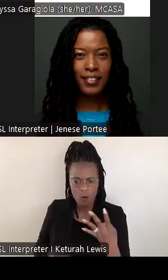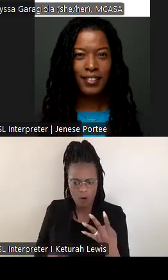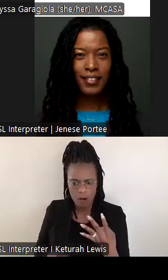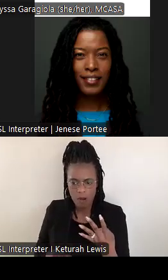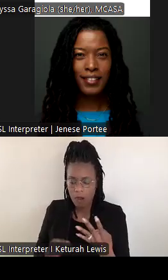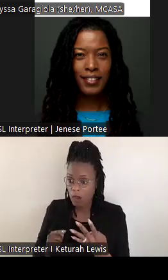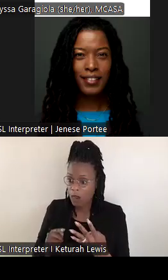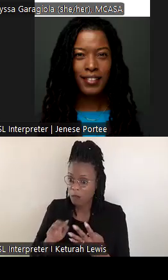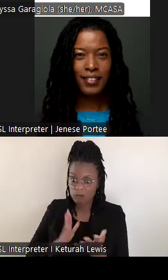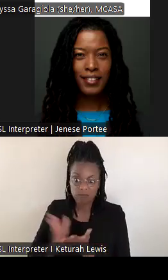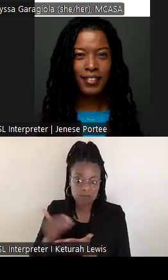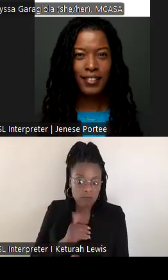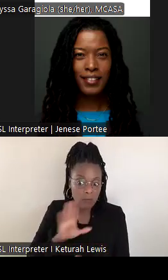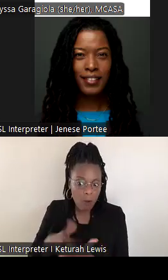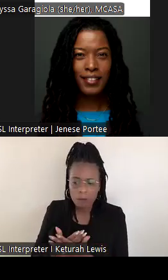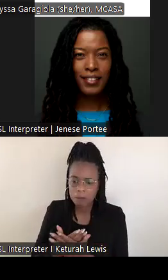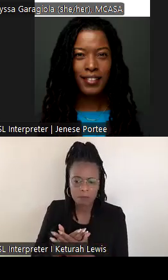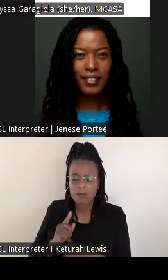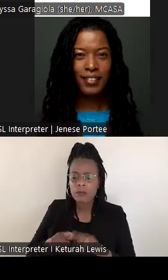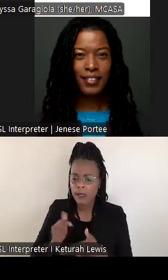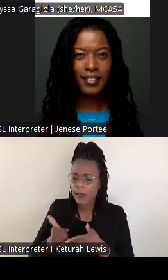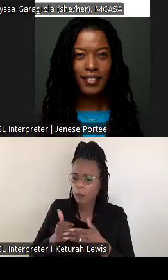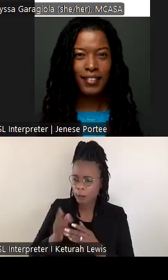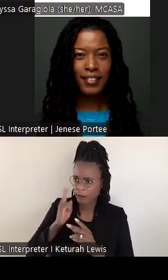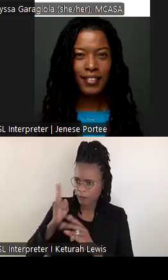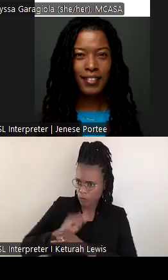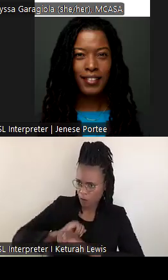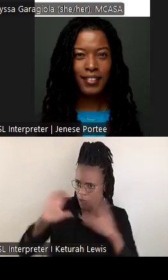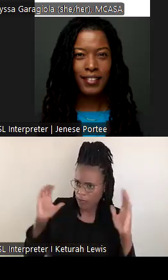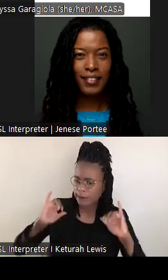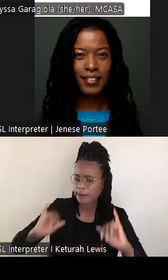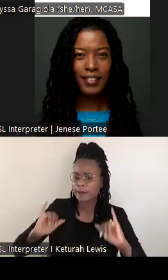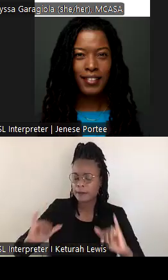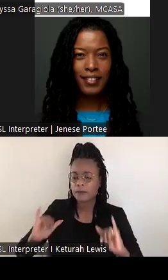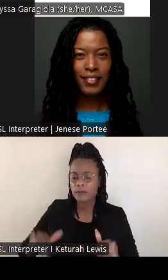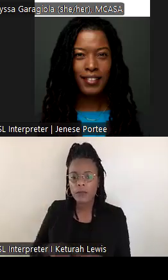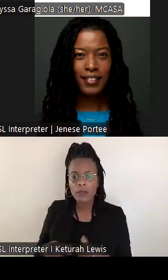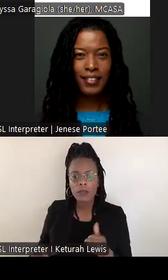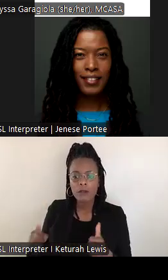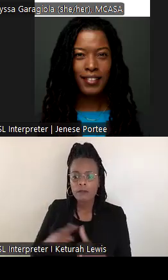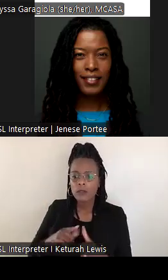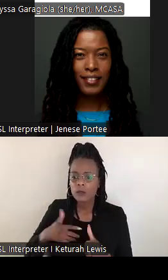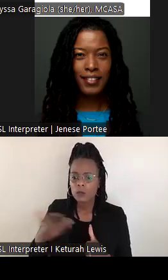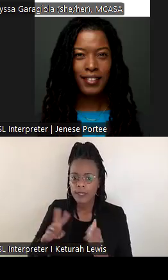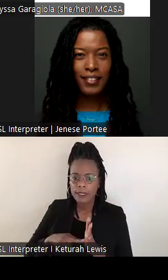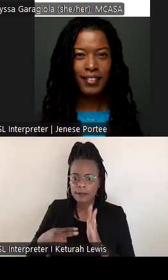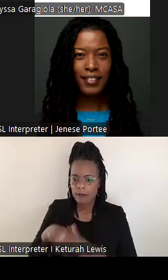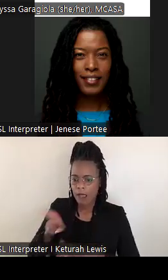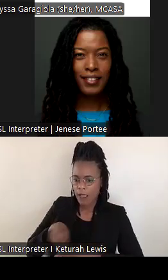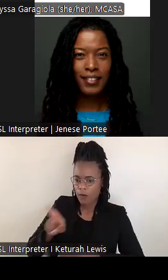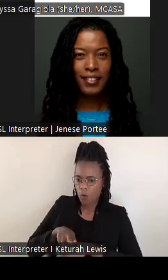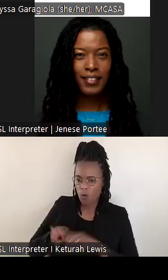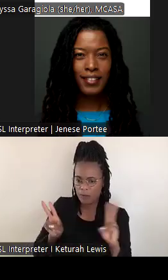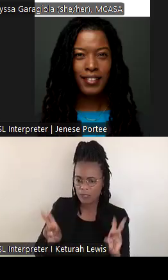inclusive, but this gives us a visual way to think about it. So we're going to start with defined norms. So establishing